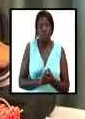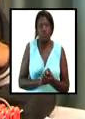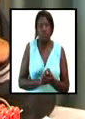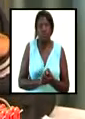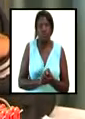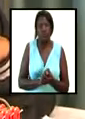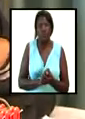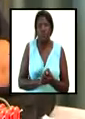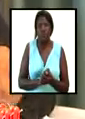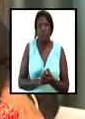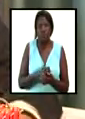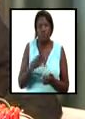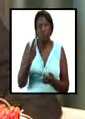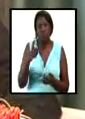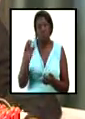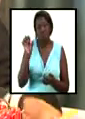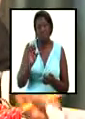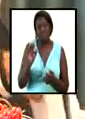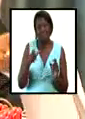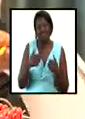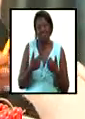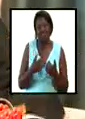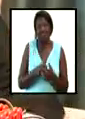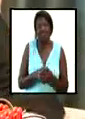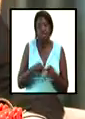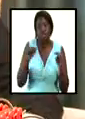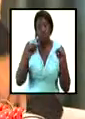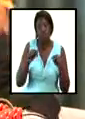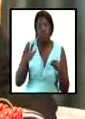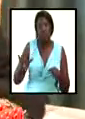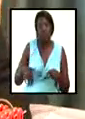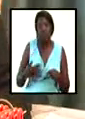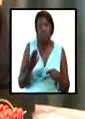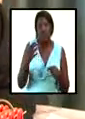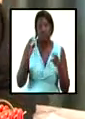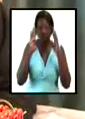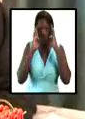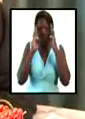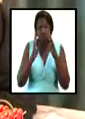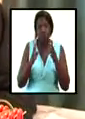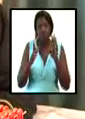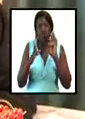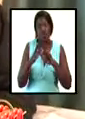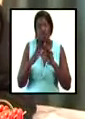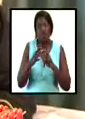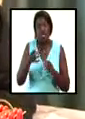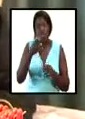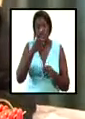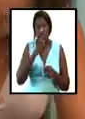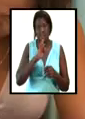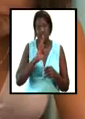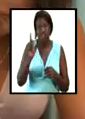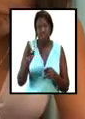Not bad. But today I want us to focus on answering these comprehension questions after reading with